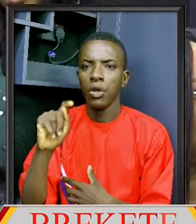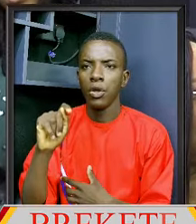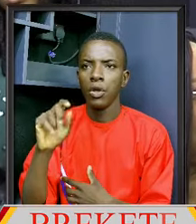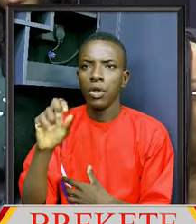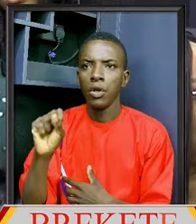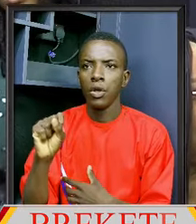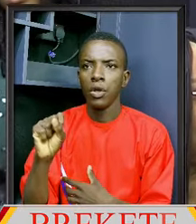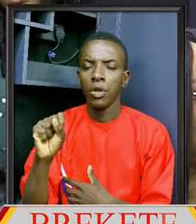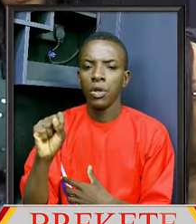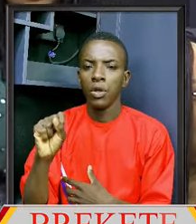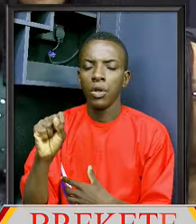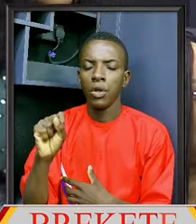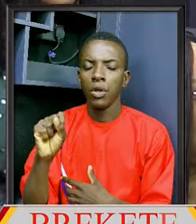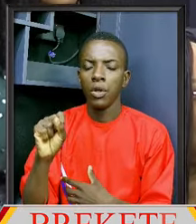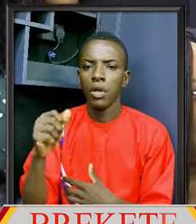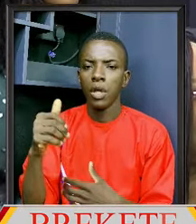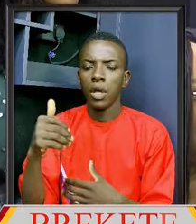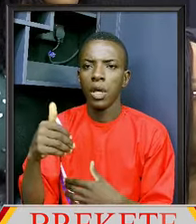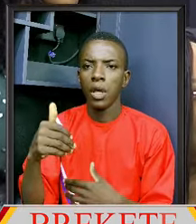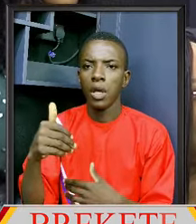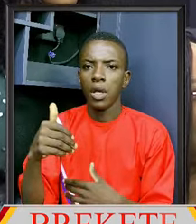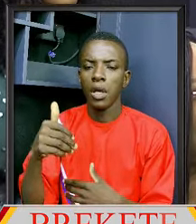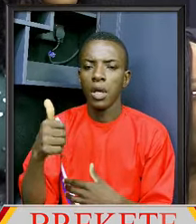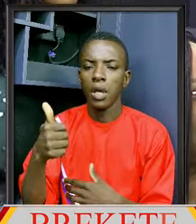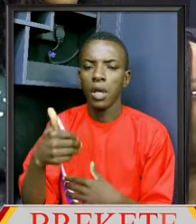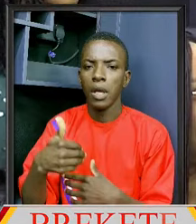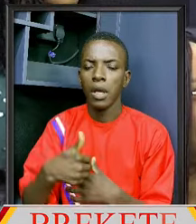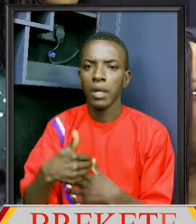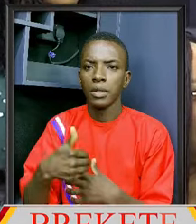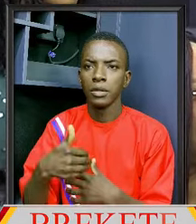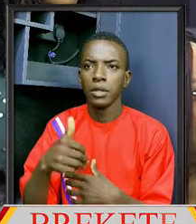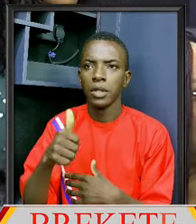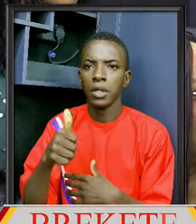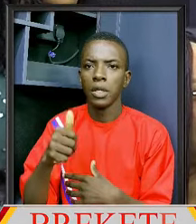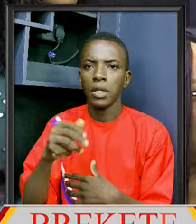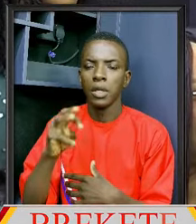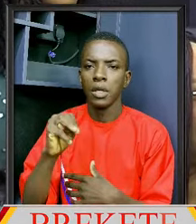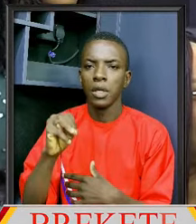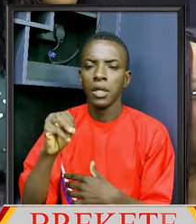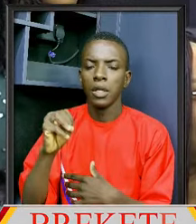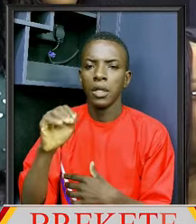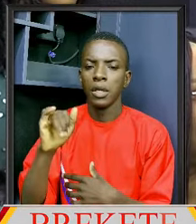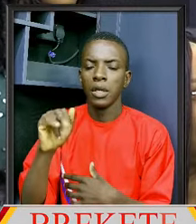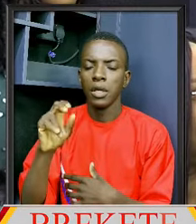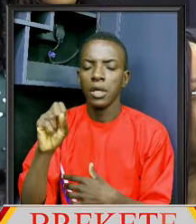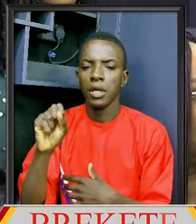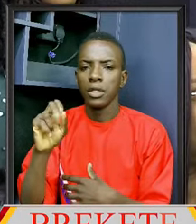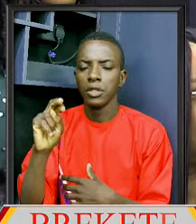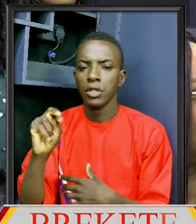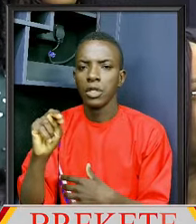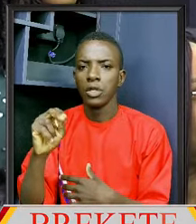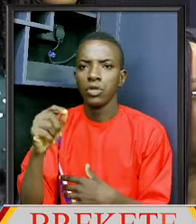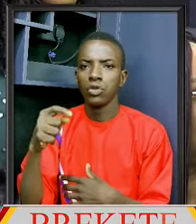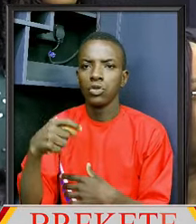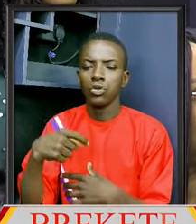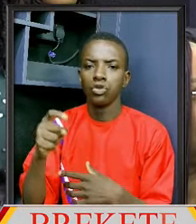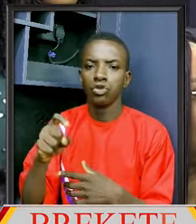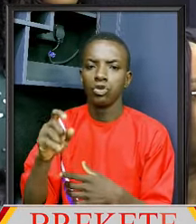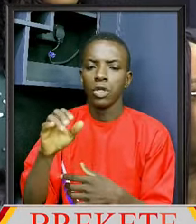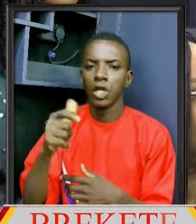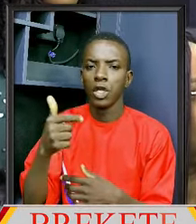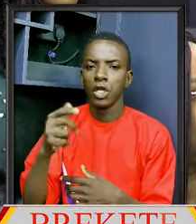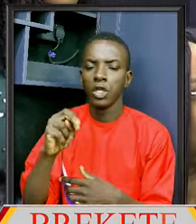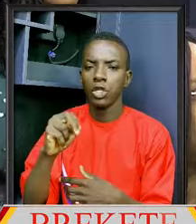complaints because na complaints at amson na amlsn.org